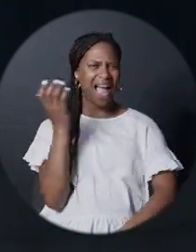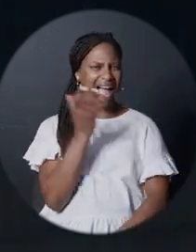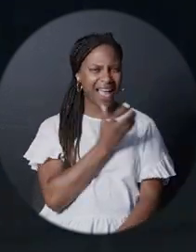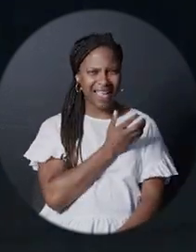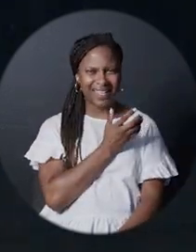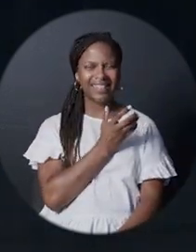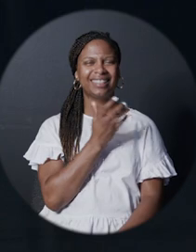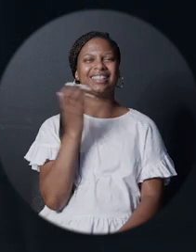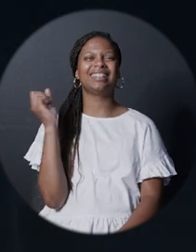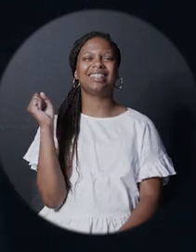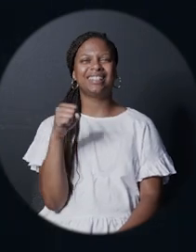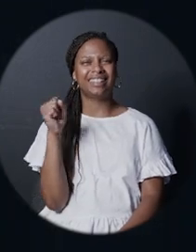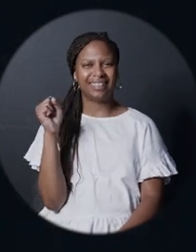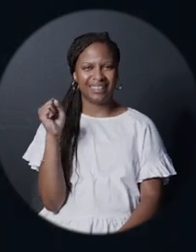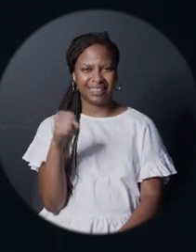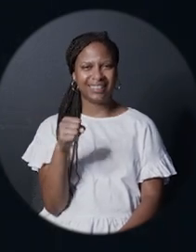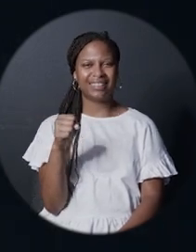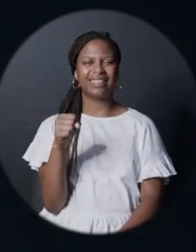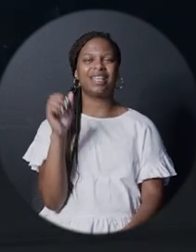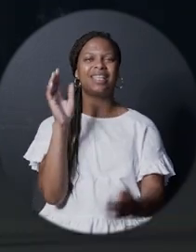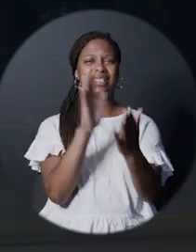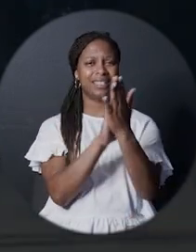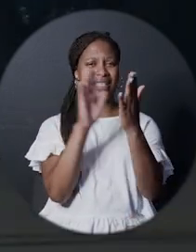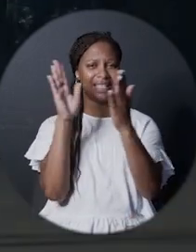praised. Oh,